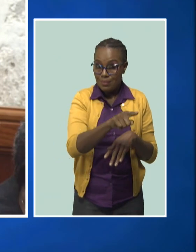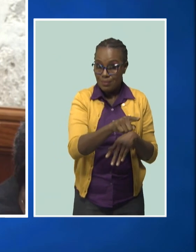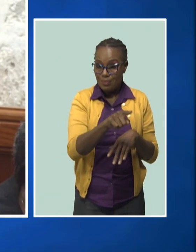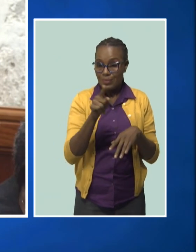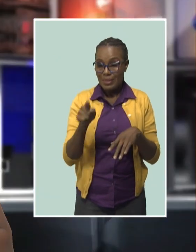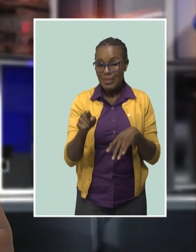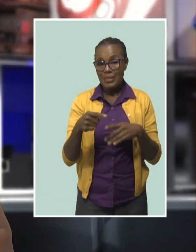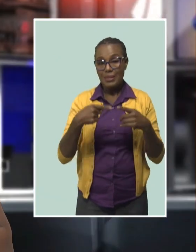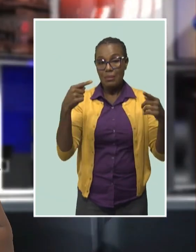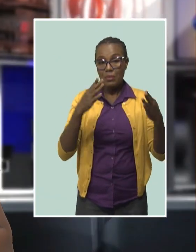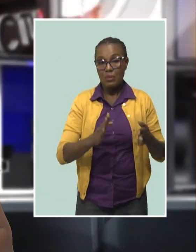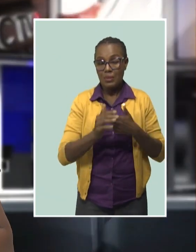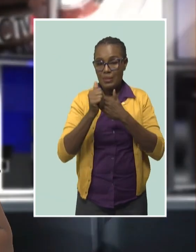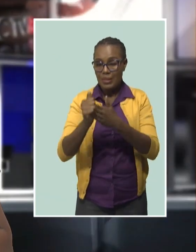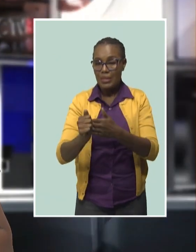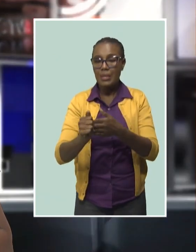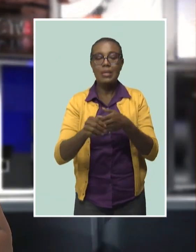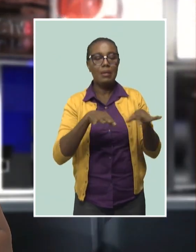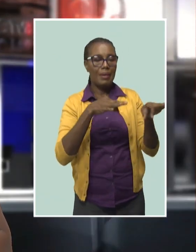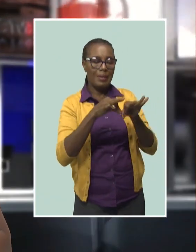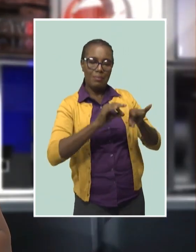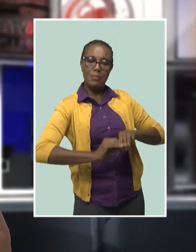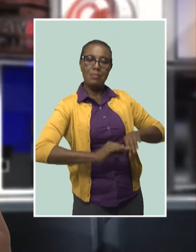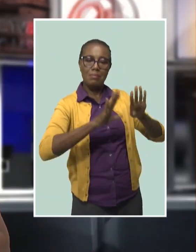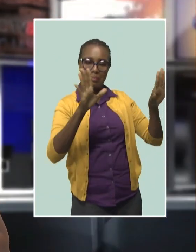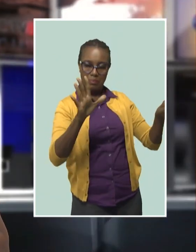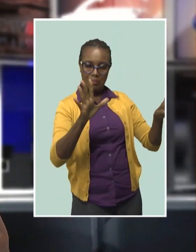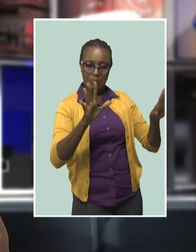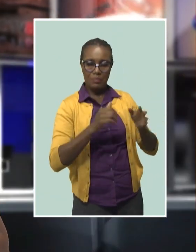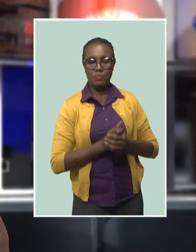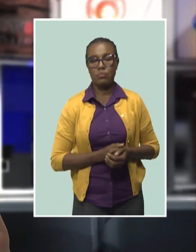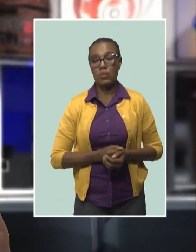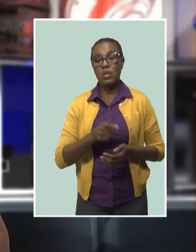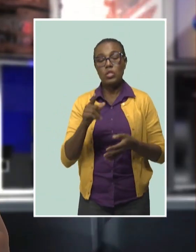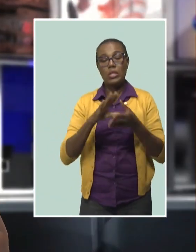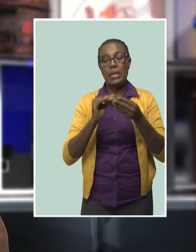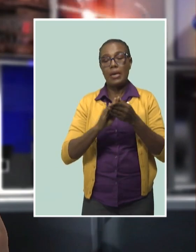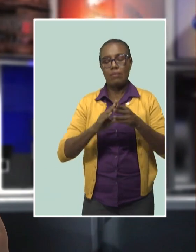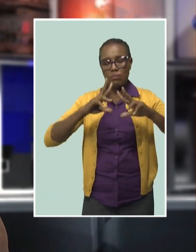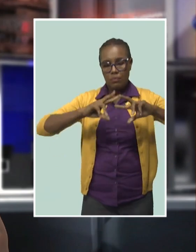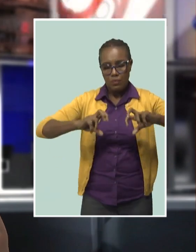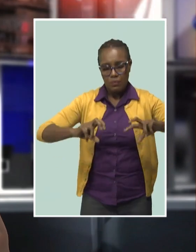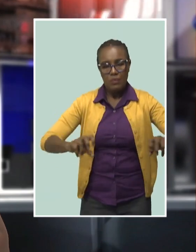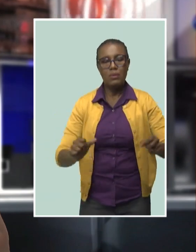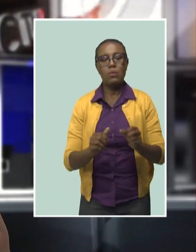otherwise. Ms. Bradshaw has asked for the investigation to be reopened.